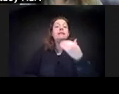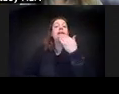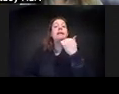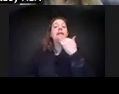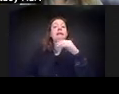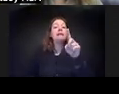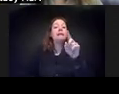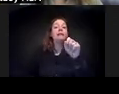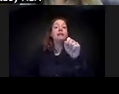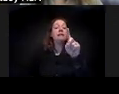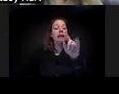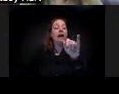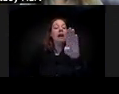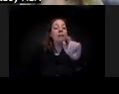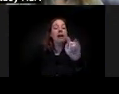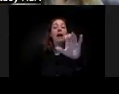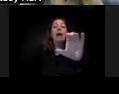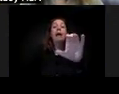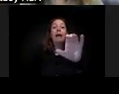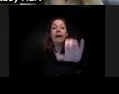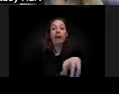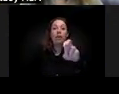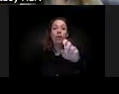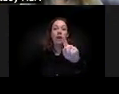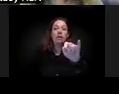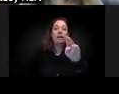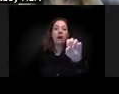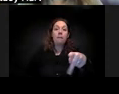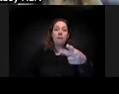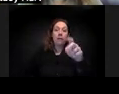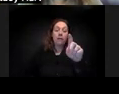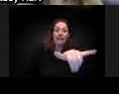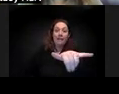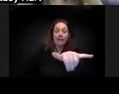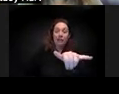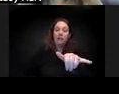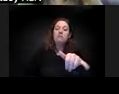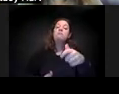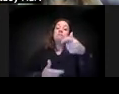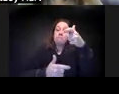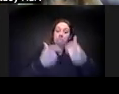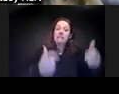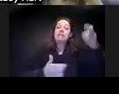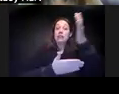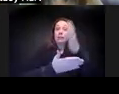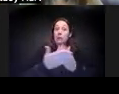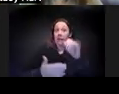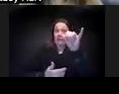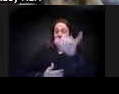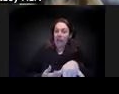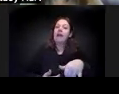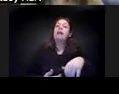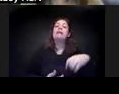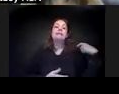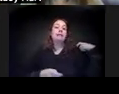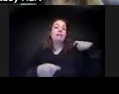and Latinas, the Latinx community. Next slide. But Braille is